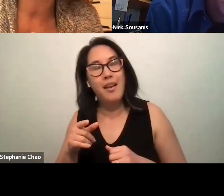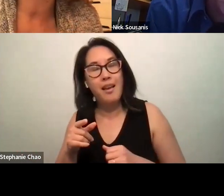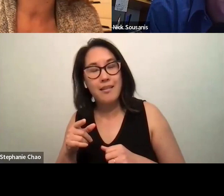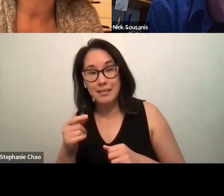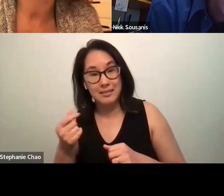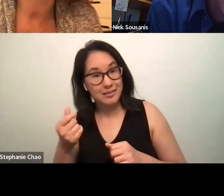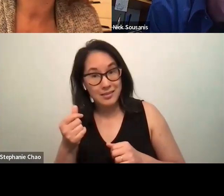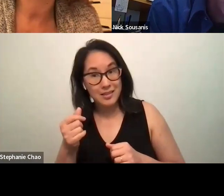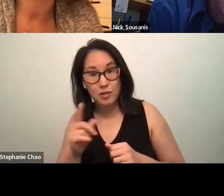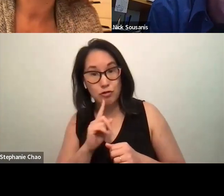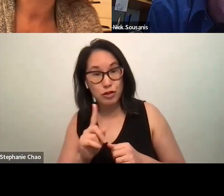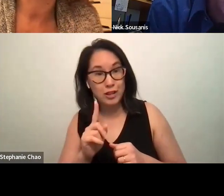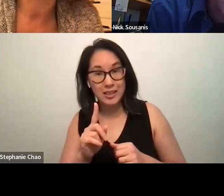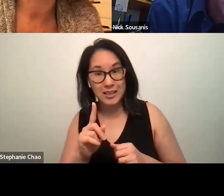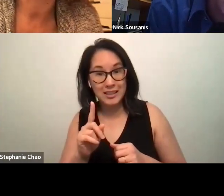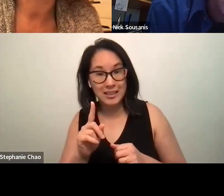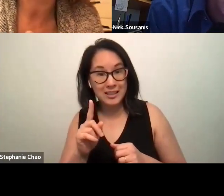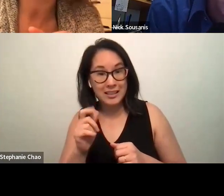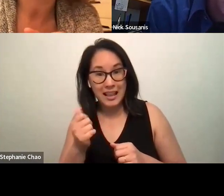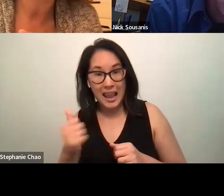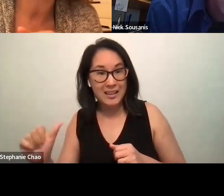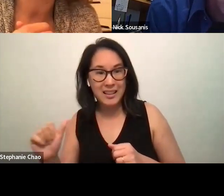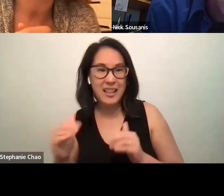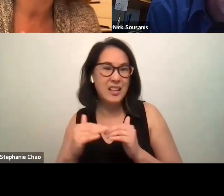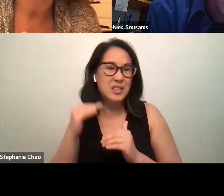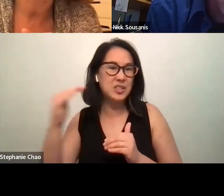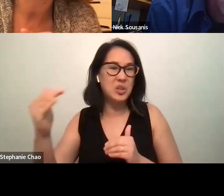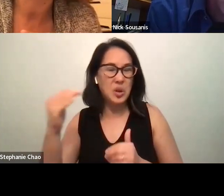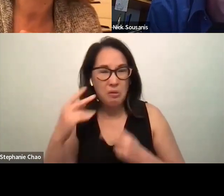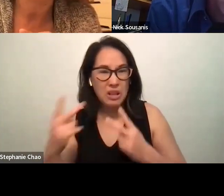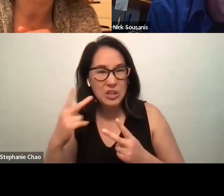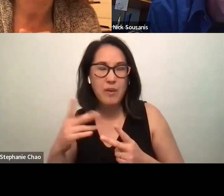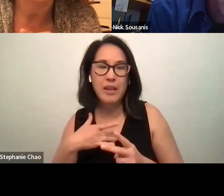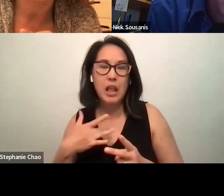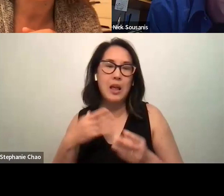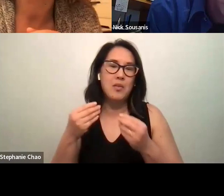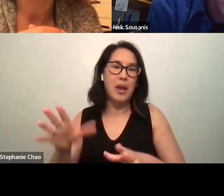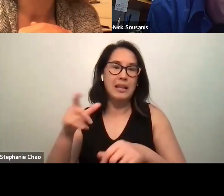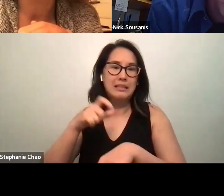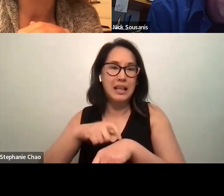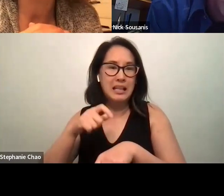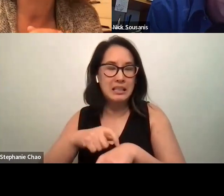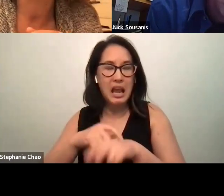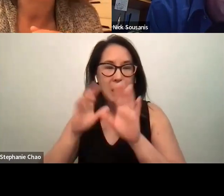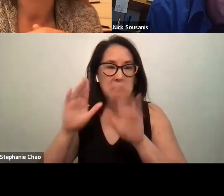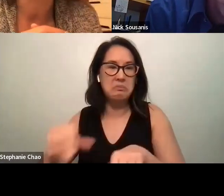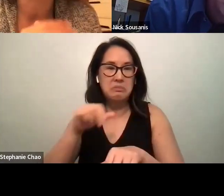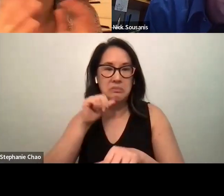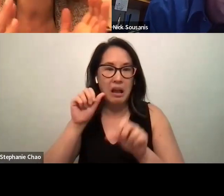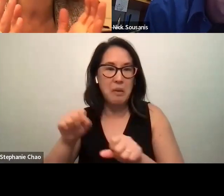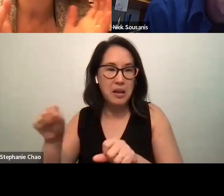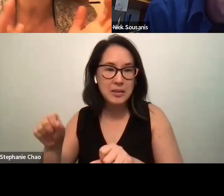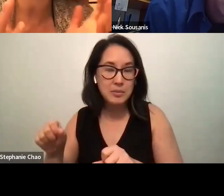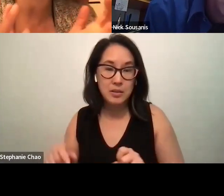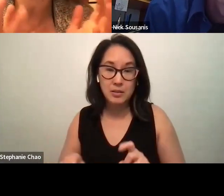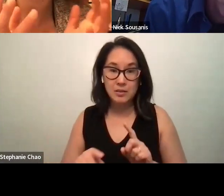ever anything that's just too visual that you would just be like, it's a waste of time, don't bother, it doesn't seem possible. But I feel